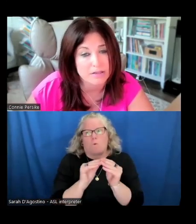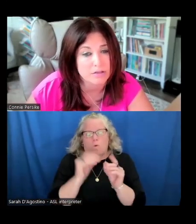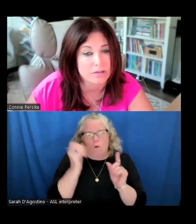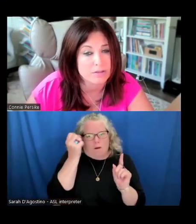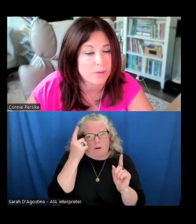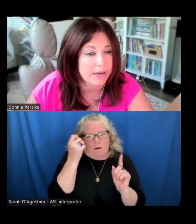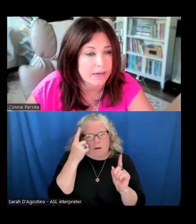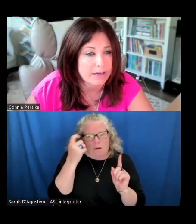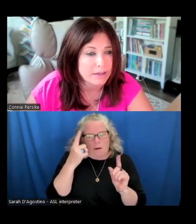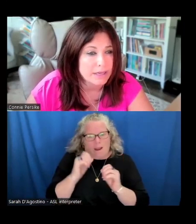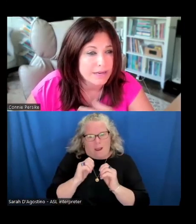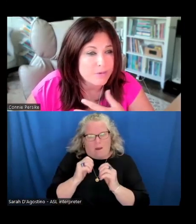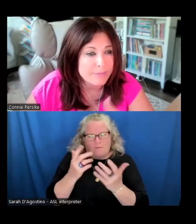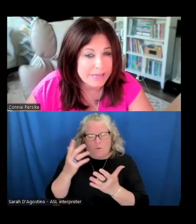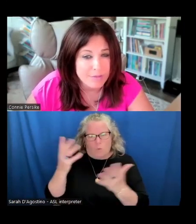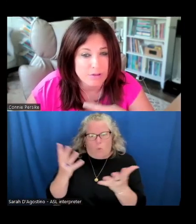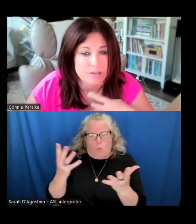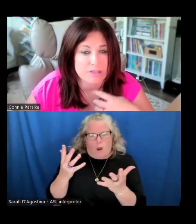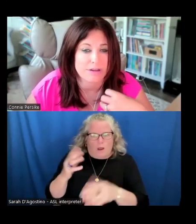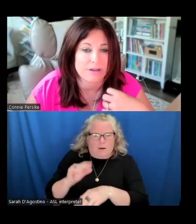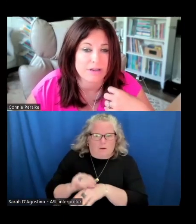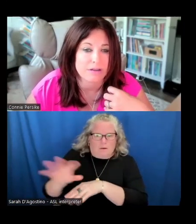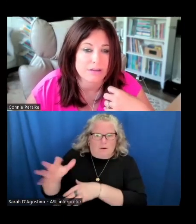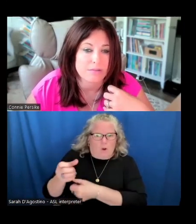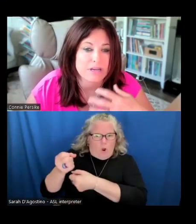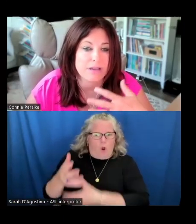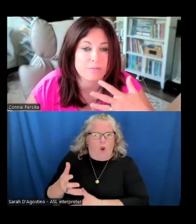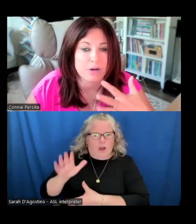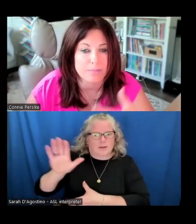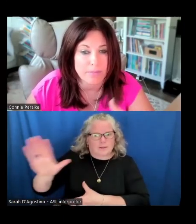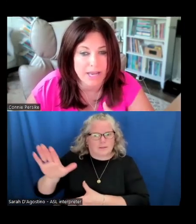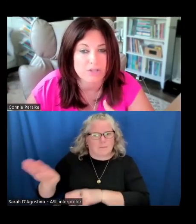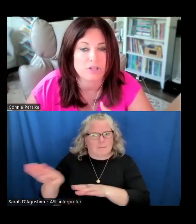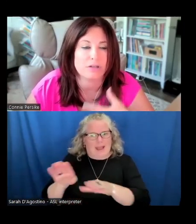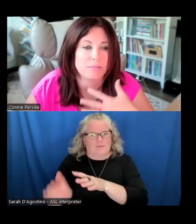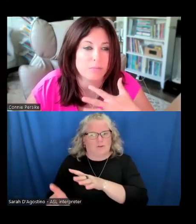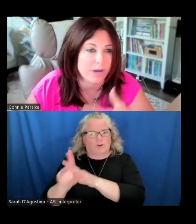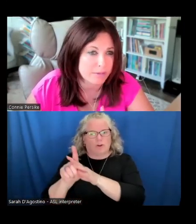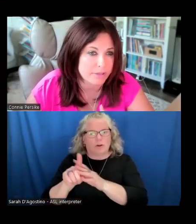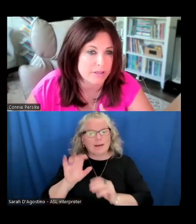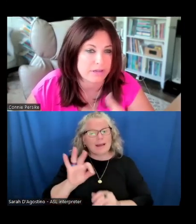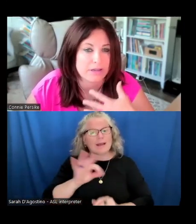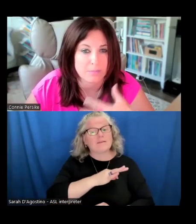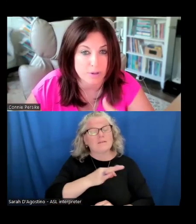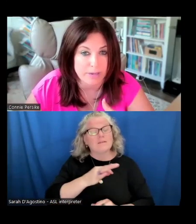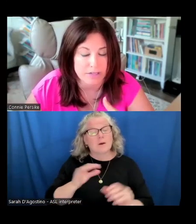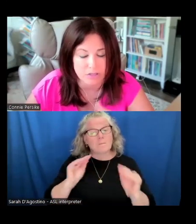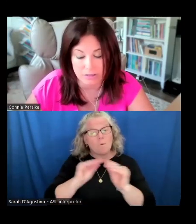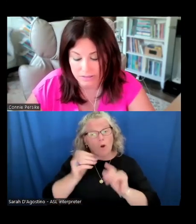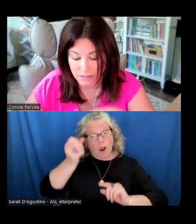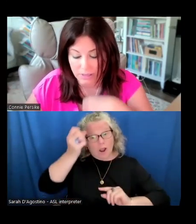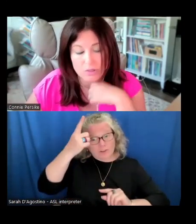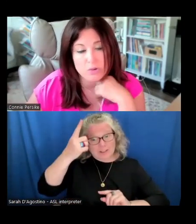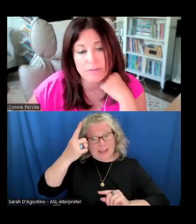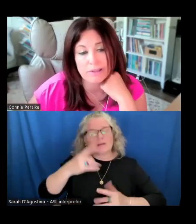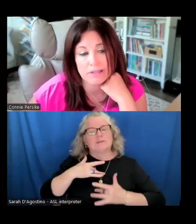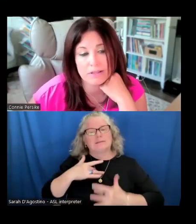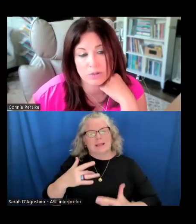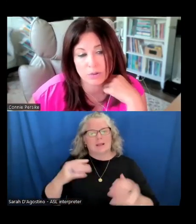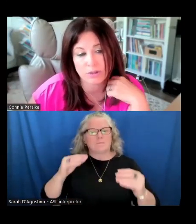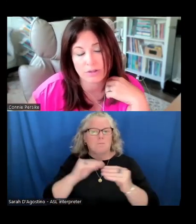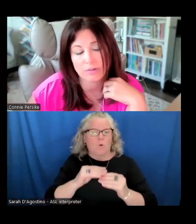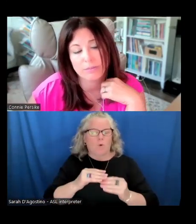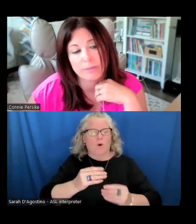getting in the student's way. And when we have understanding, then we have more compassion, more empathy, and more patience. So I